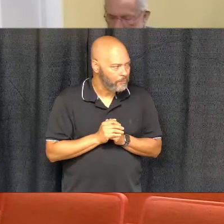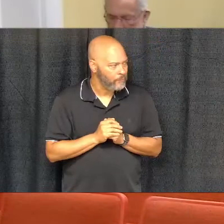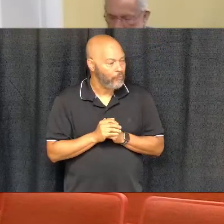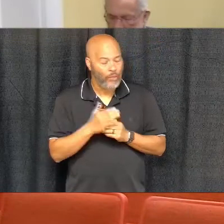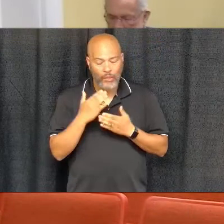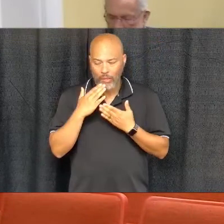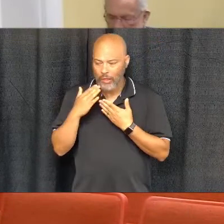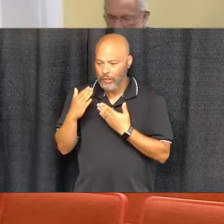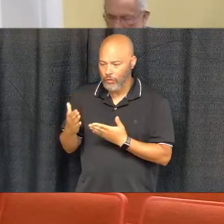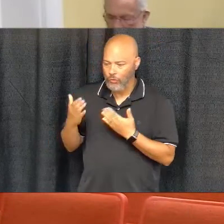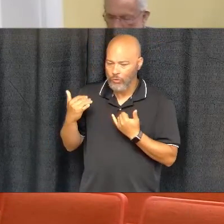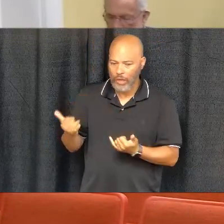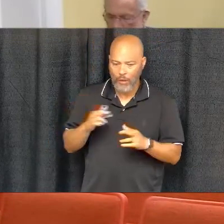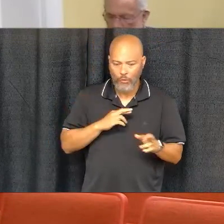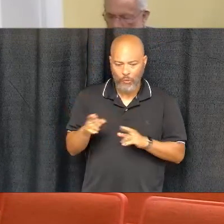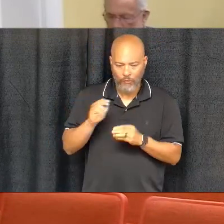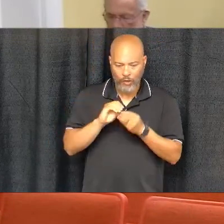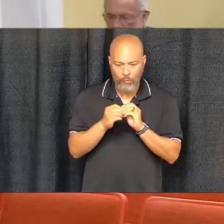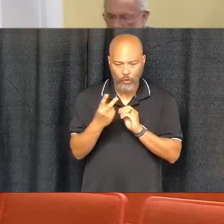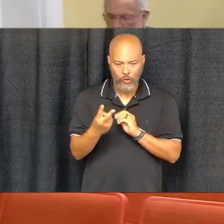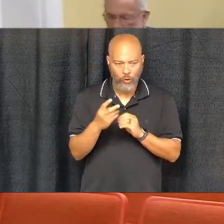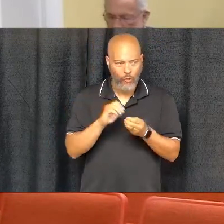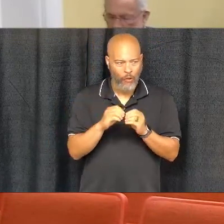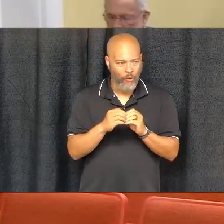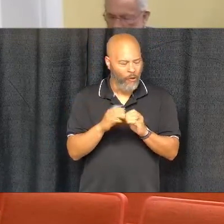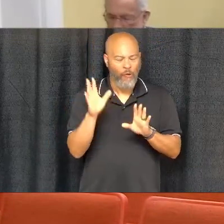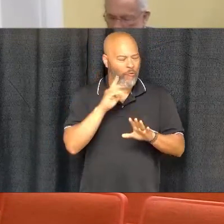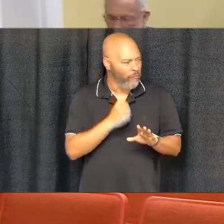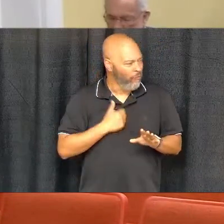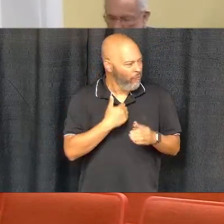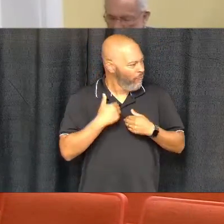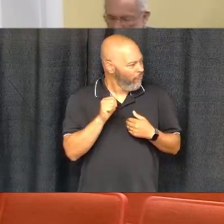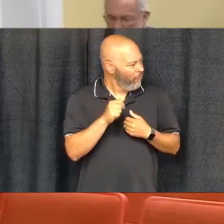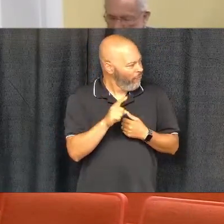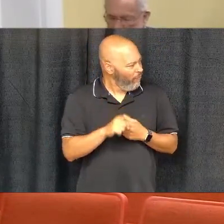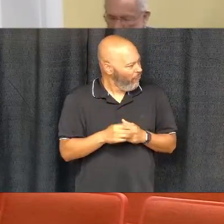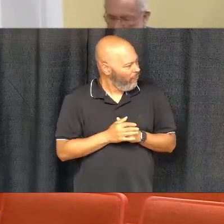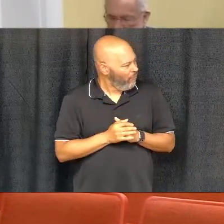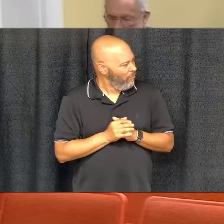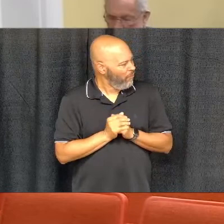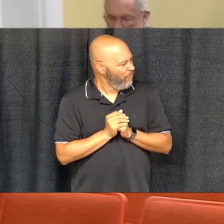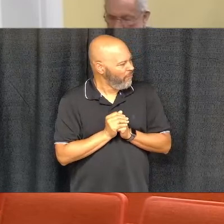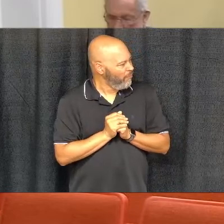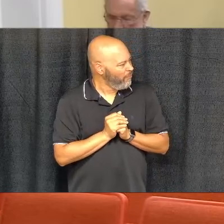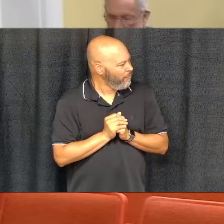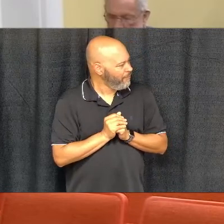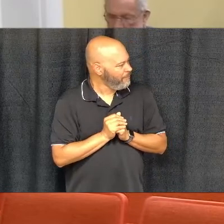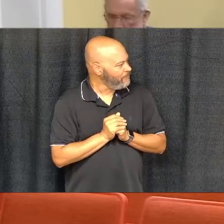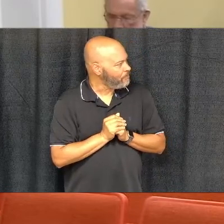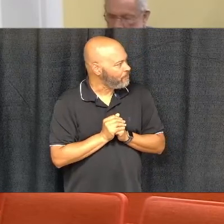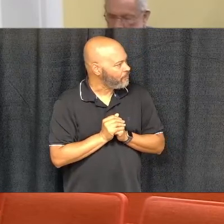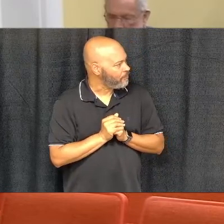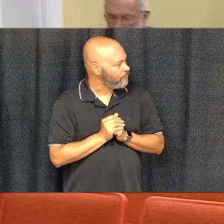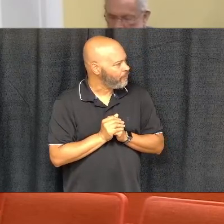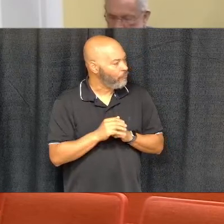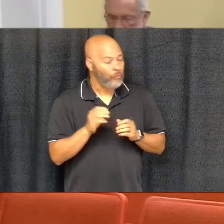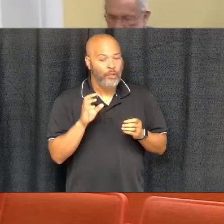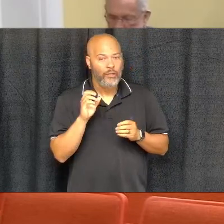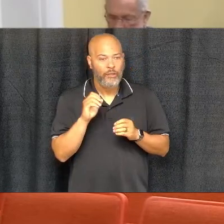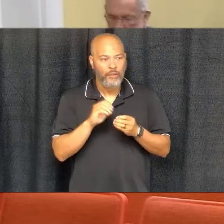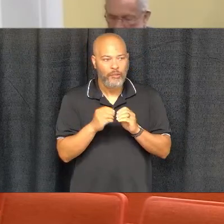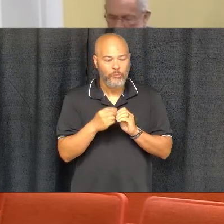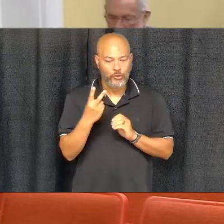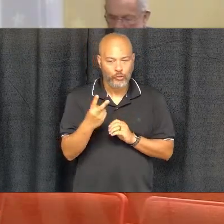Thank you. We are now ready for item 2, ordinance 14, oh, I'm sorry, you had another question? No, sir. Okay. Okay. Item 2,